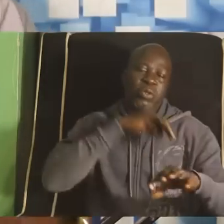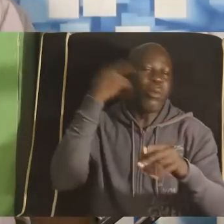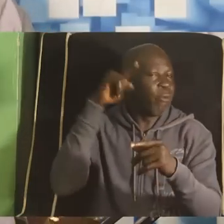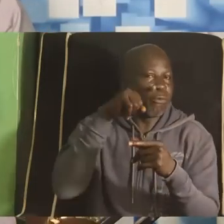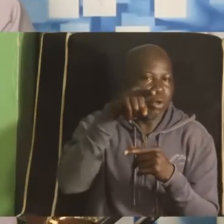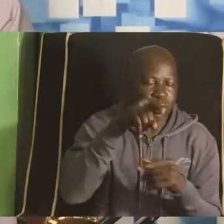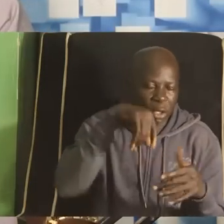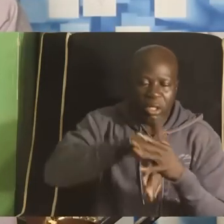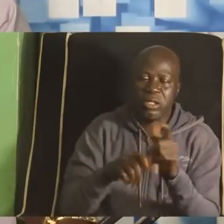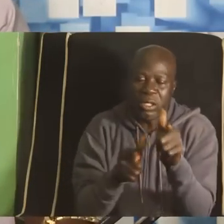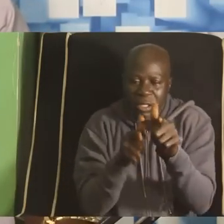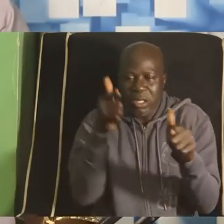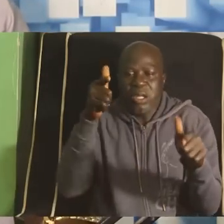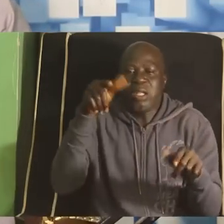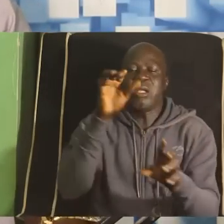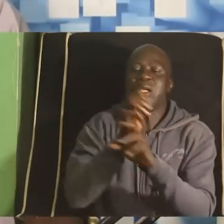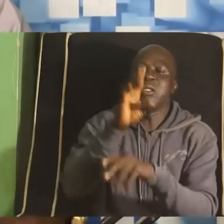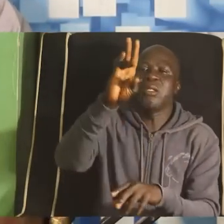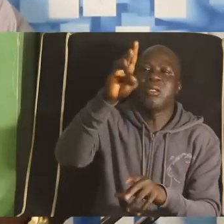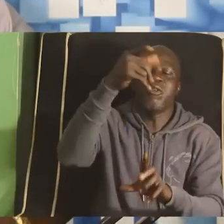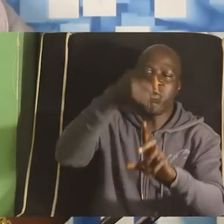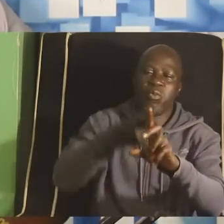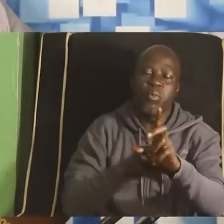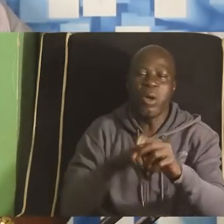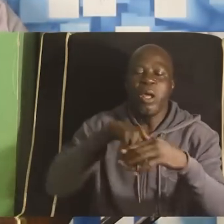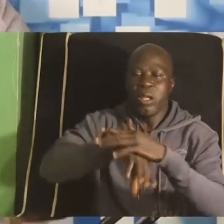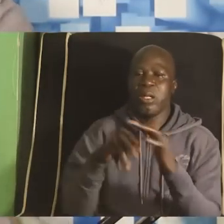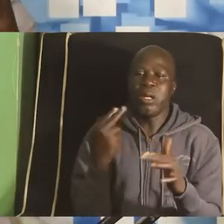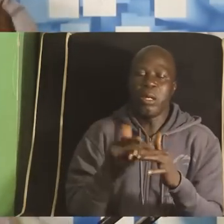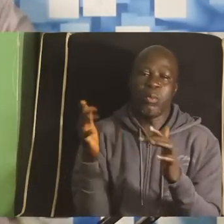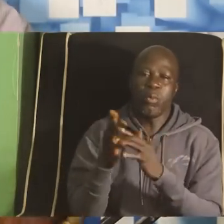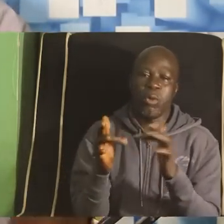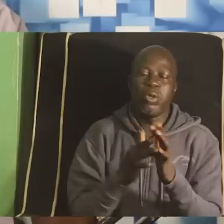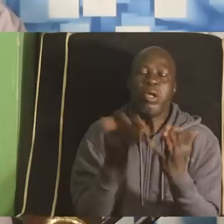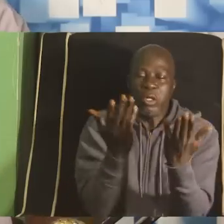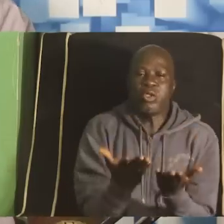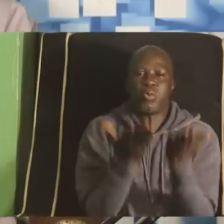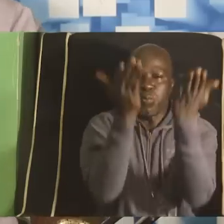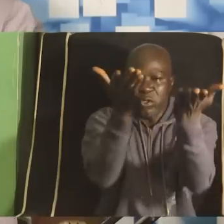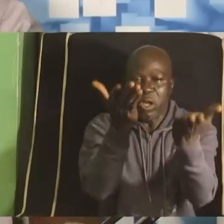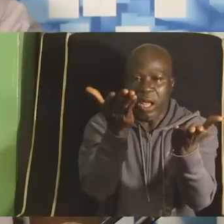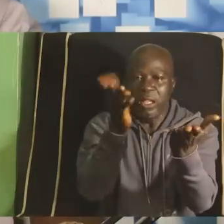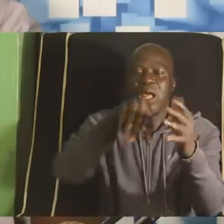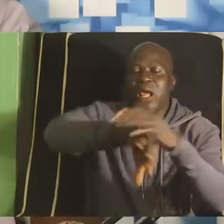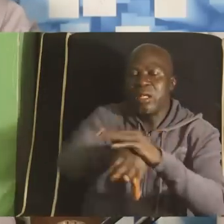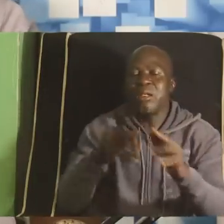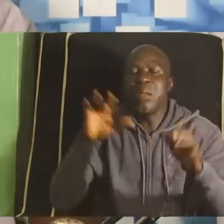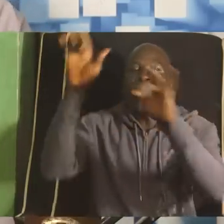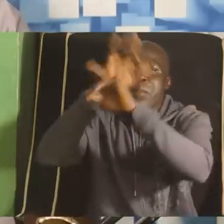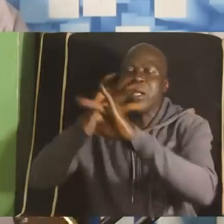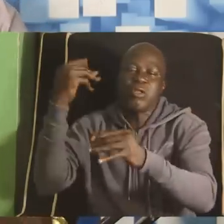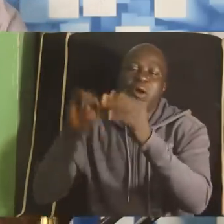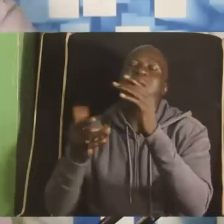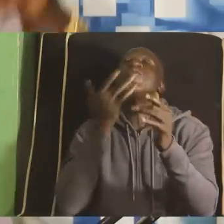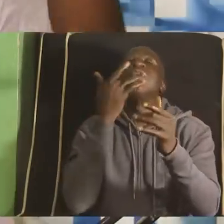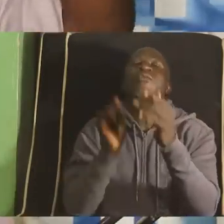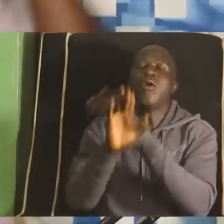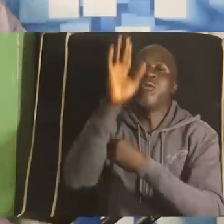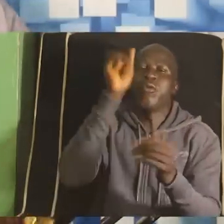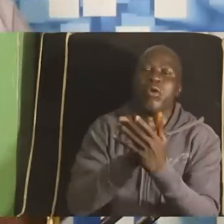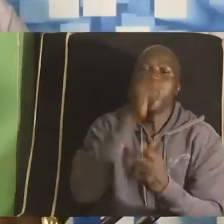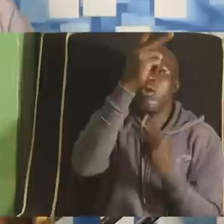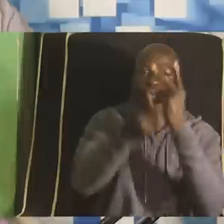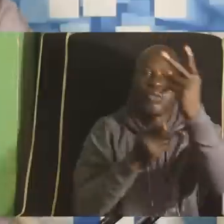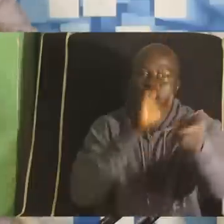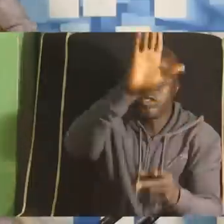ni. Osu keje. Menu na yi kapa. E tewo yi tuaju. Anu Ola toju re. O ya ko be